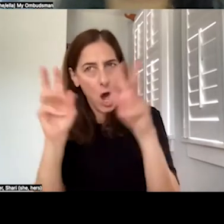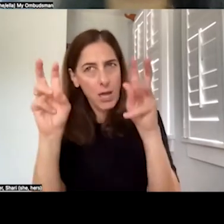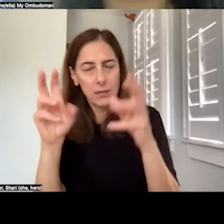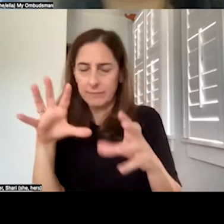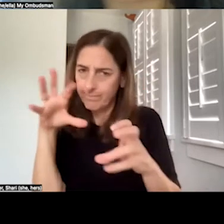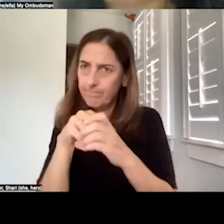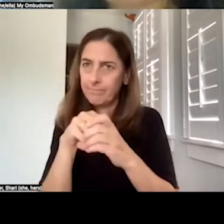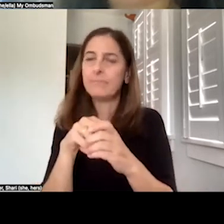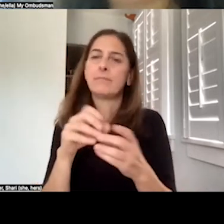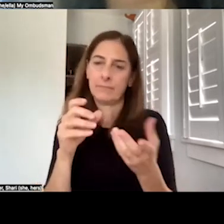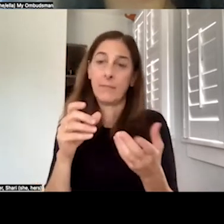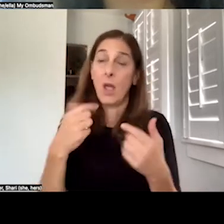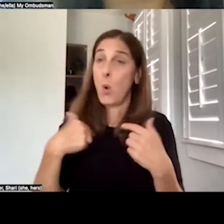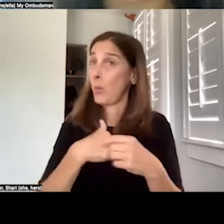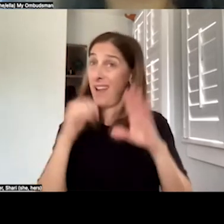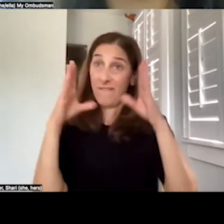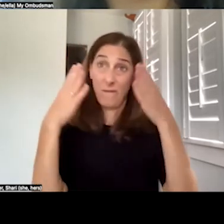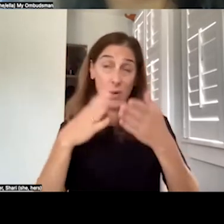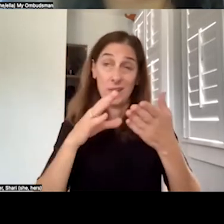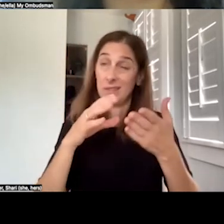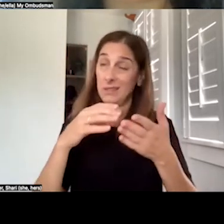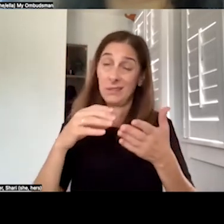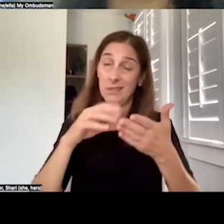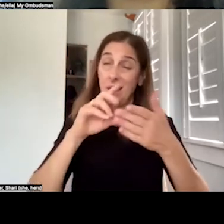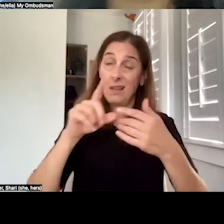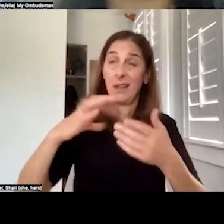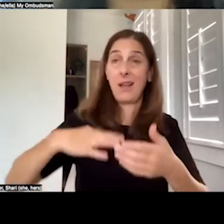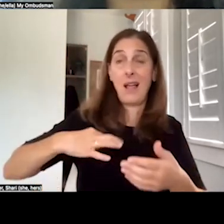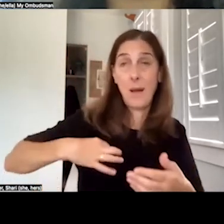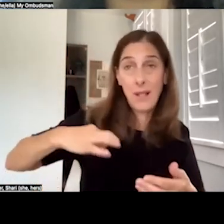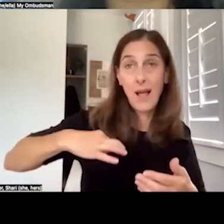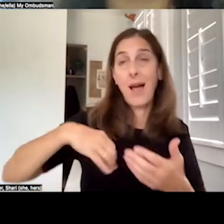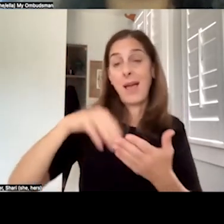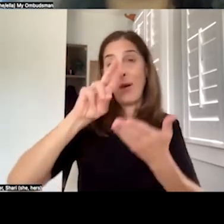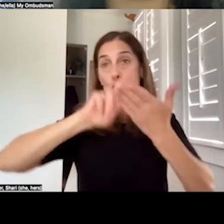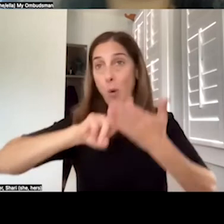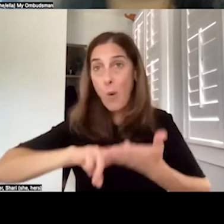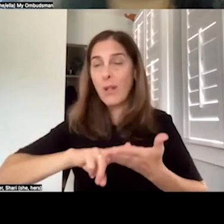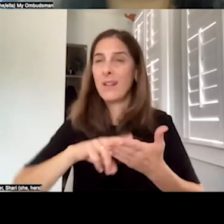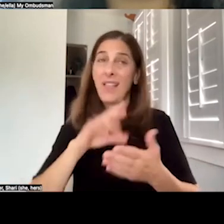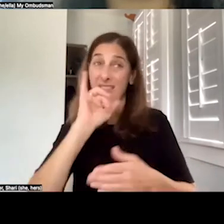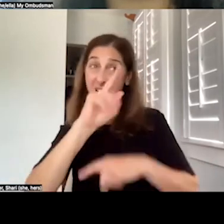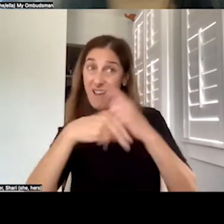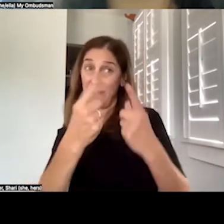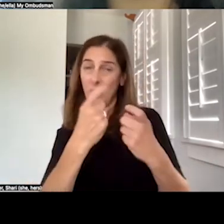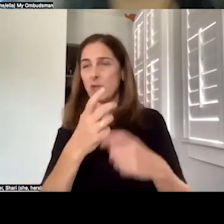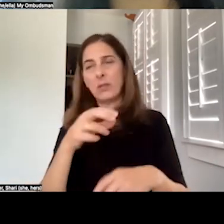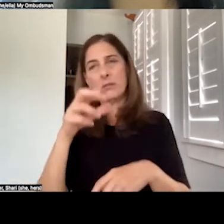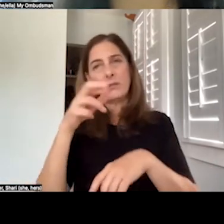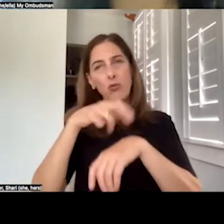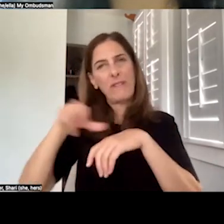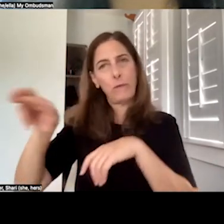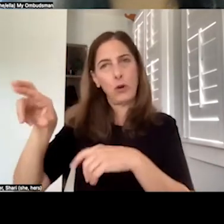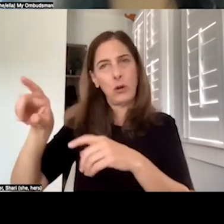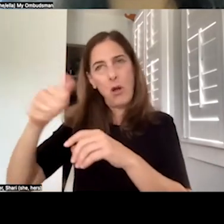on eligibility or enrollment, we would have to refer out for those questions. But one advantage to being separate